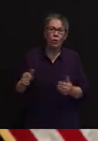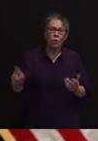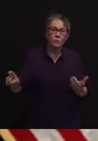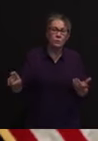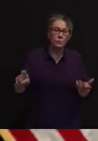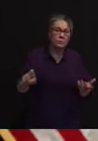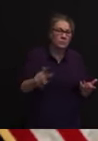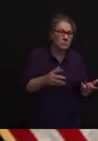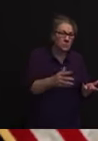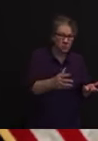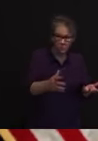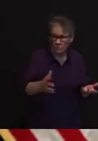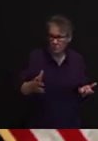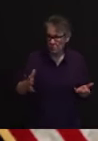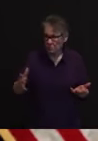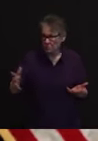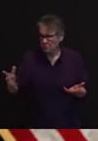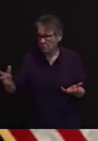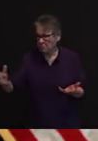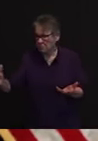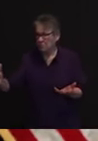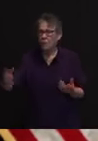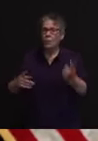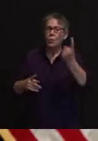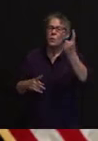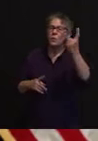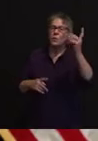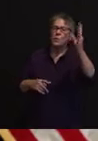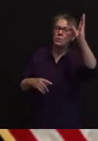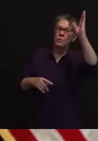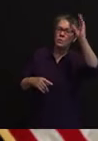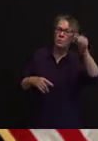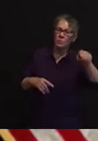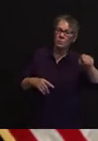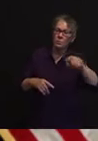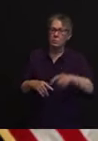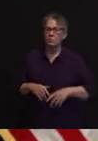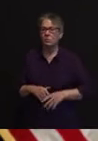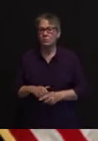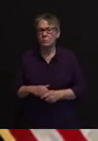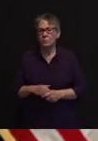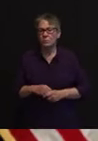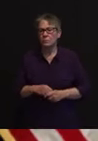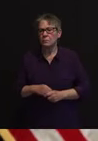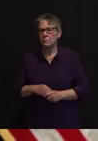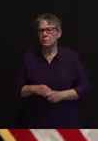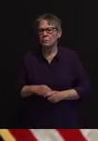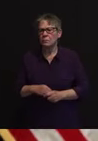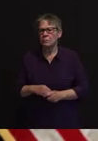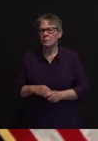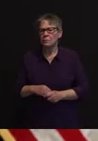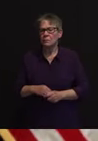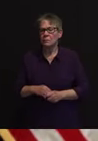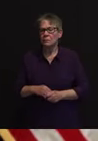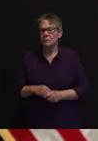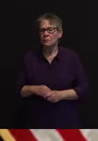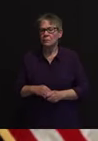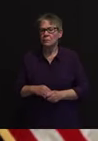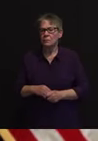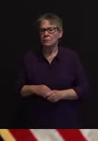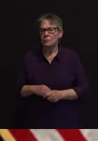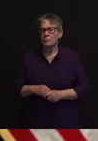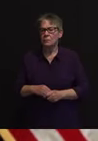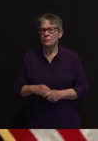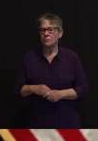In one of your comments over the weekend, Governor, you told renters who were being screwed over by their landlords to file a complaint with the state.